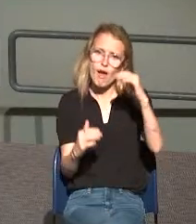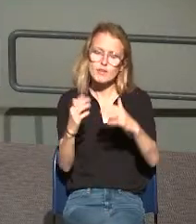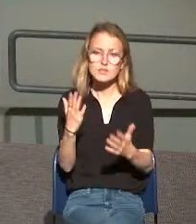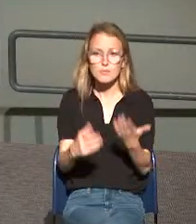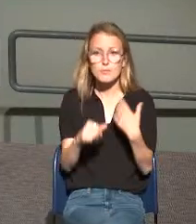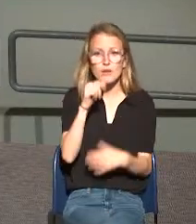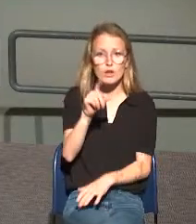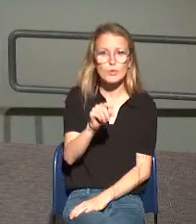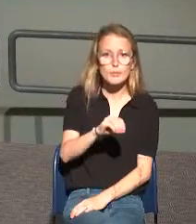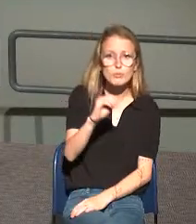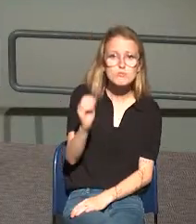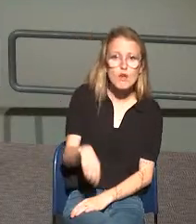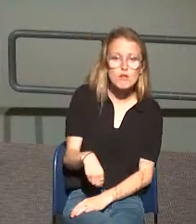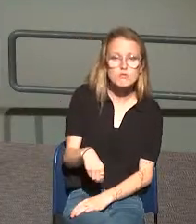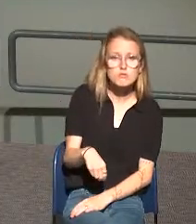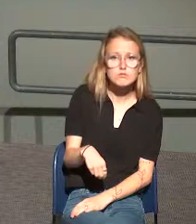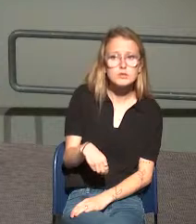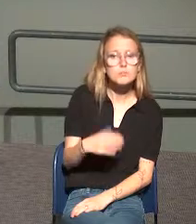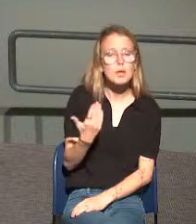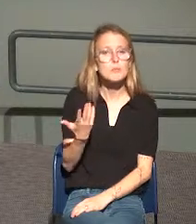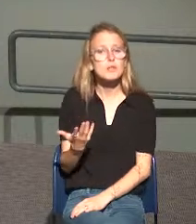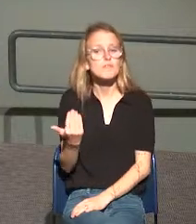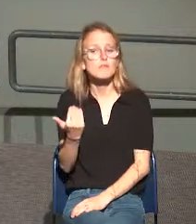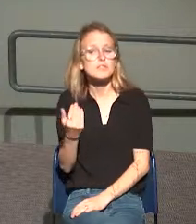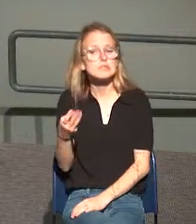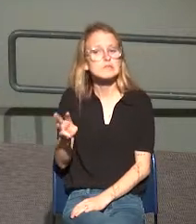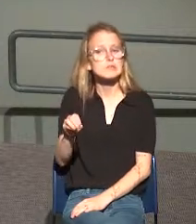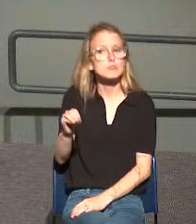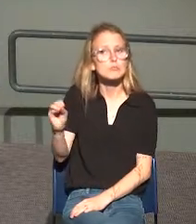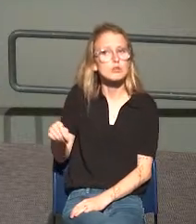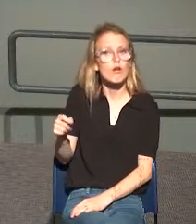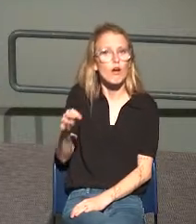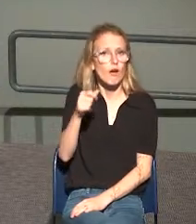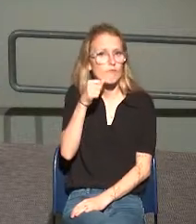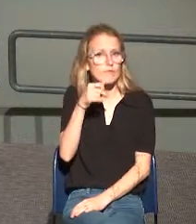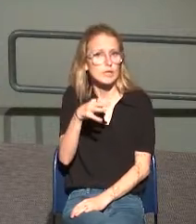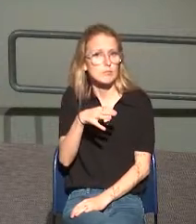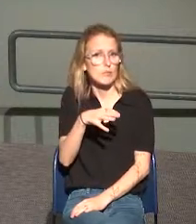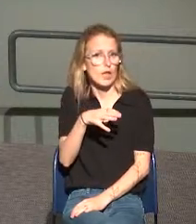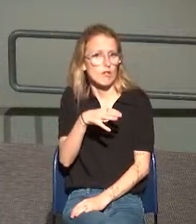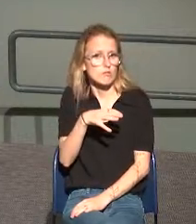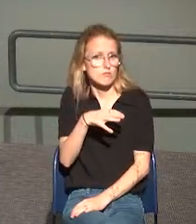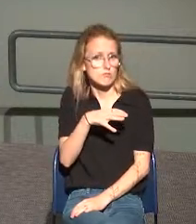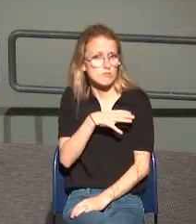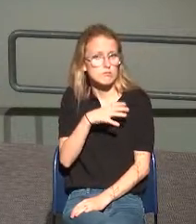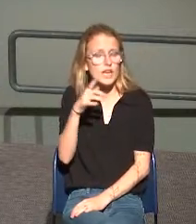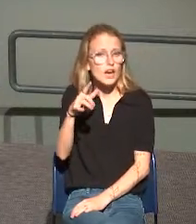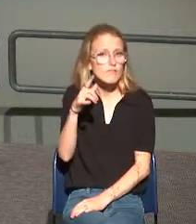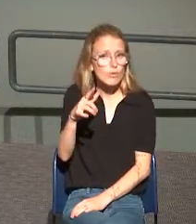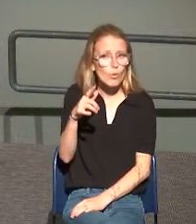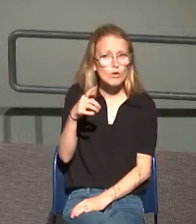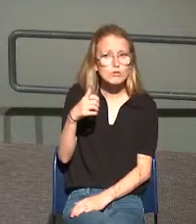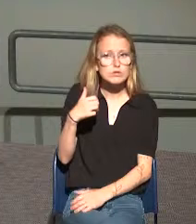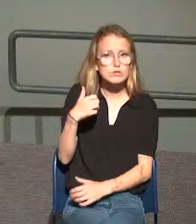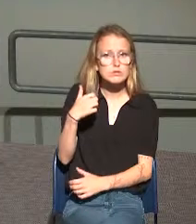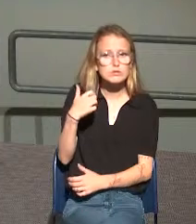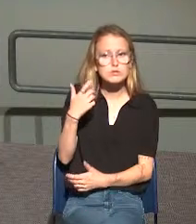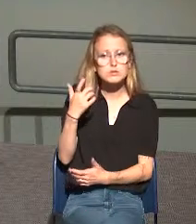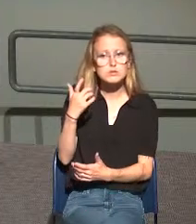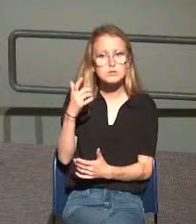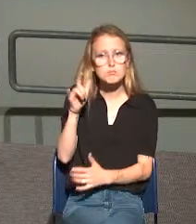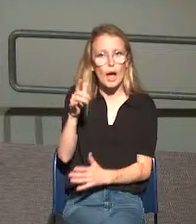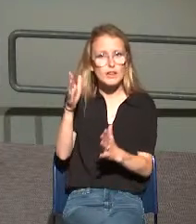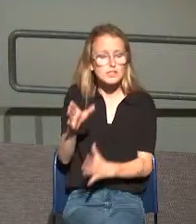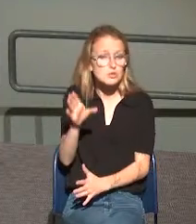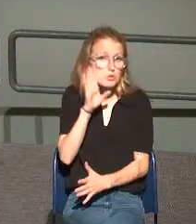not 20%, but maybe 15 or 16% of female of our Air Force pilots in the future will be women. So.